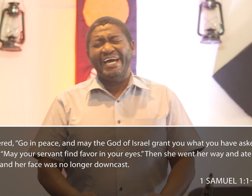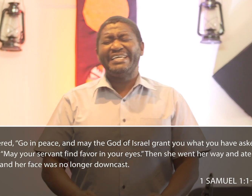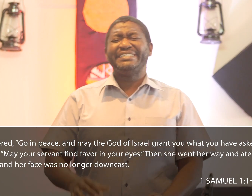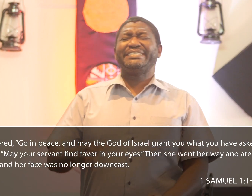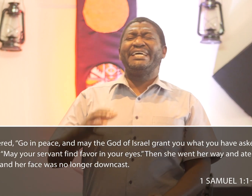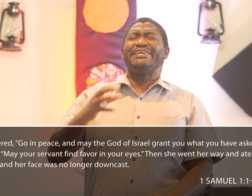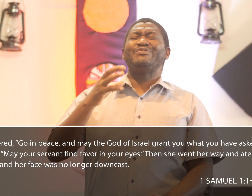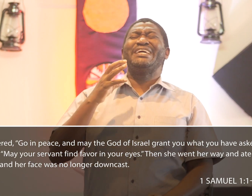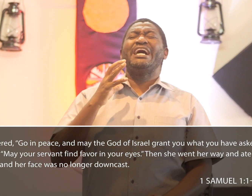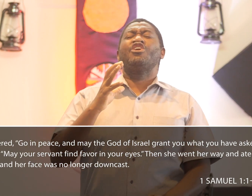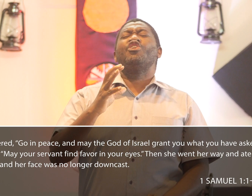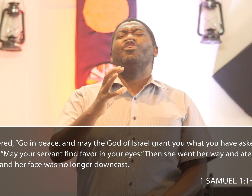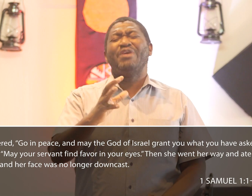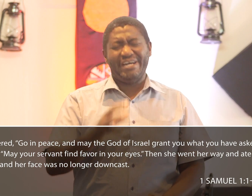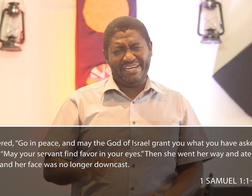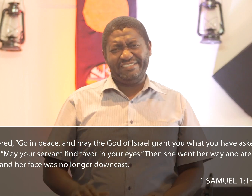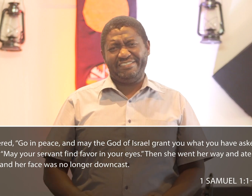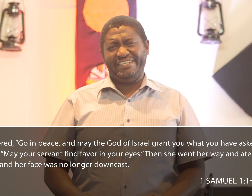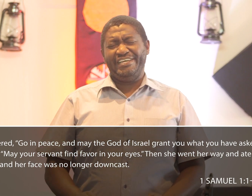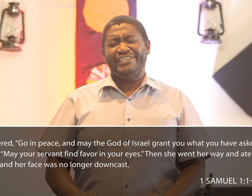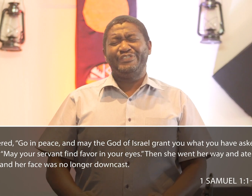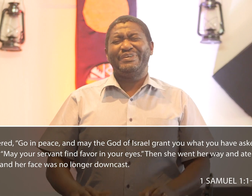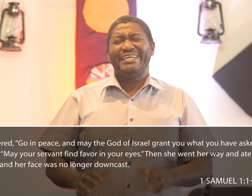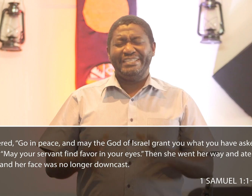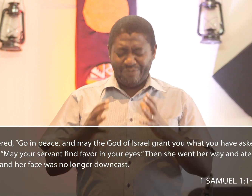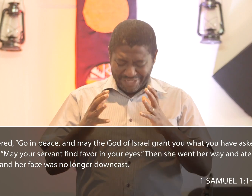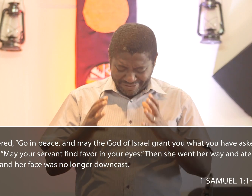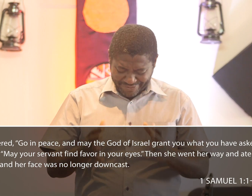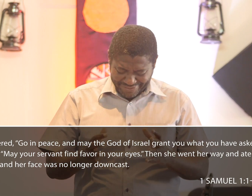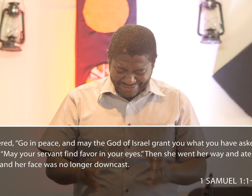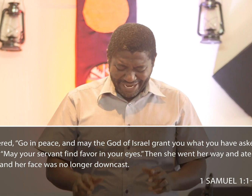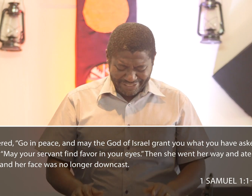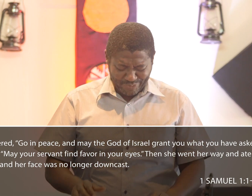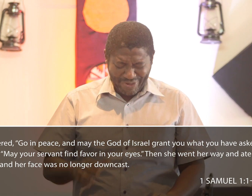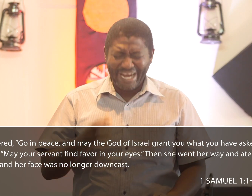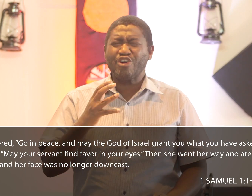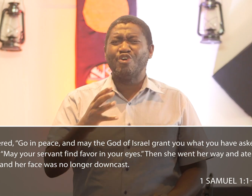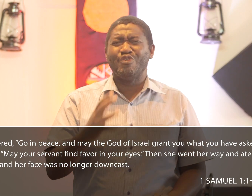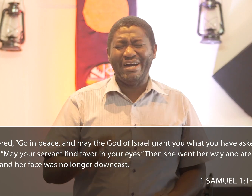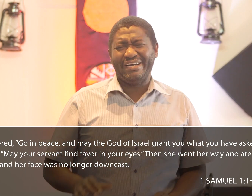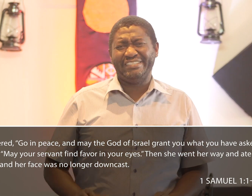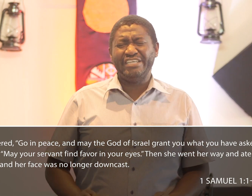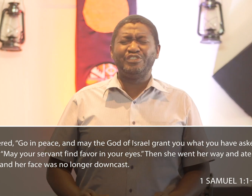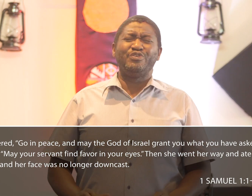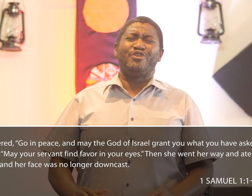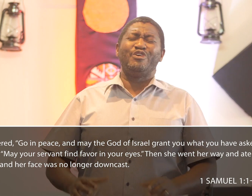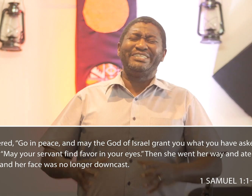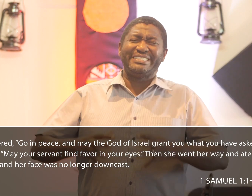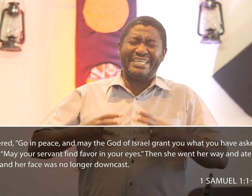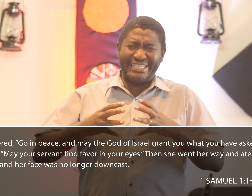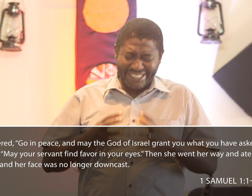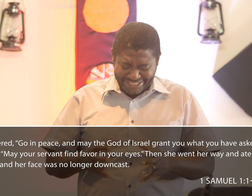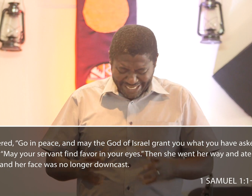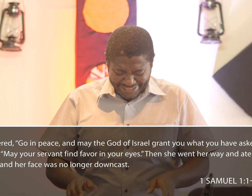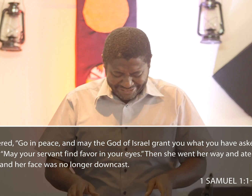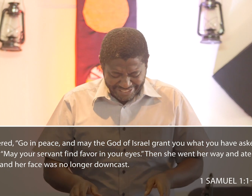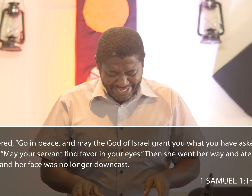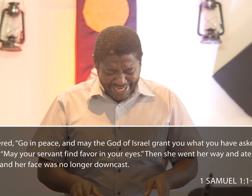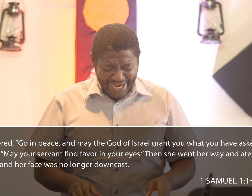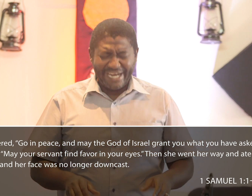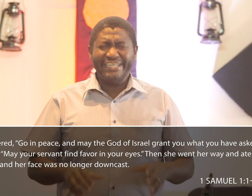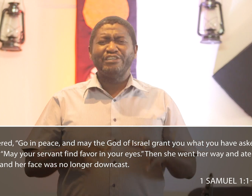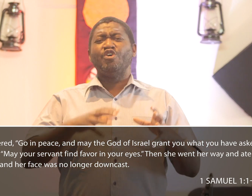believe, he said we are co-workers together with Christ. We are co-workers. And so God is engaging